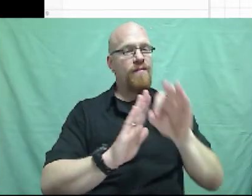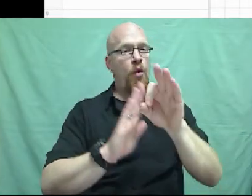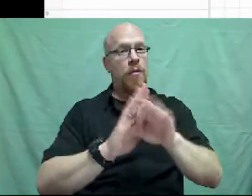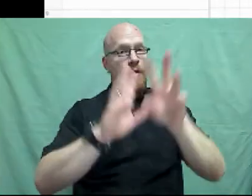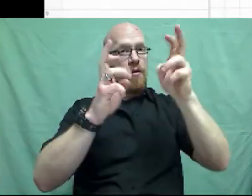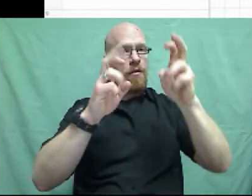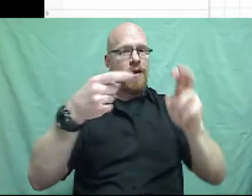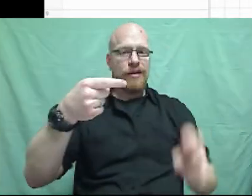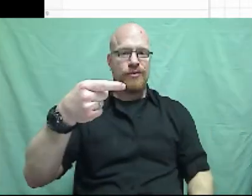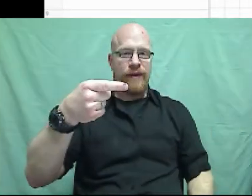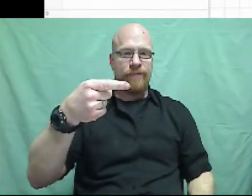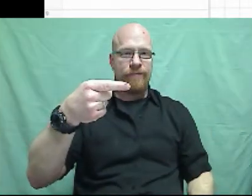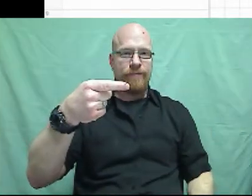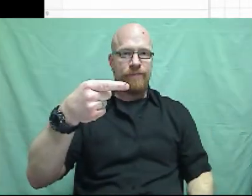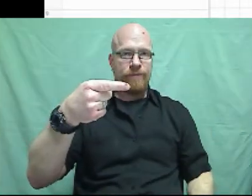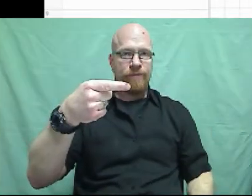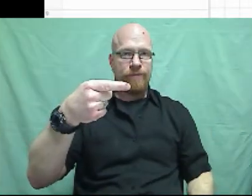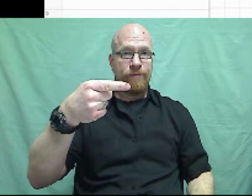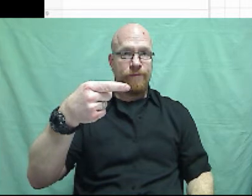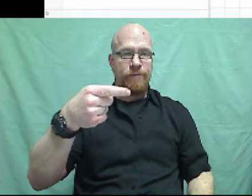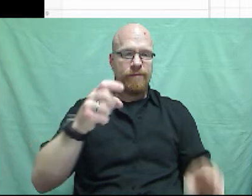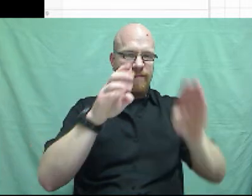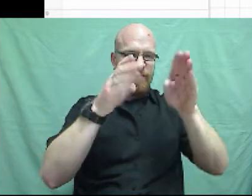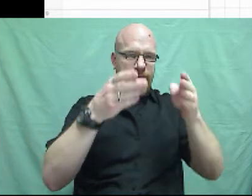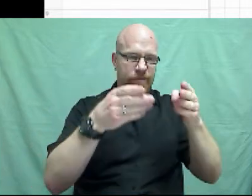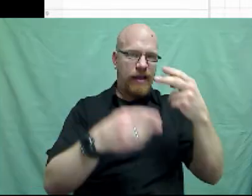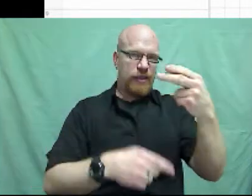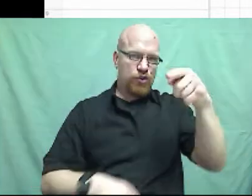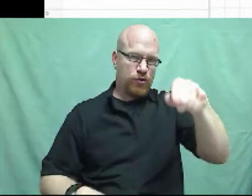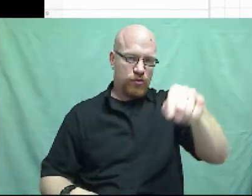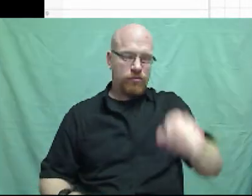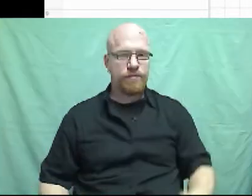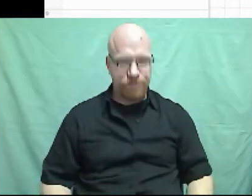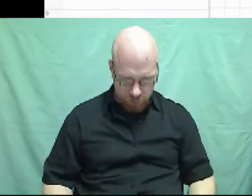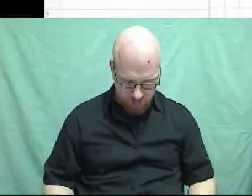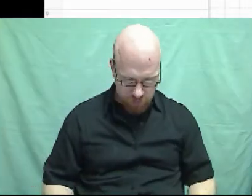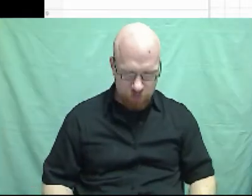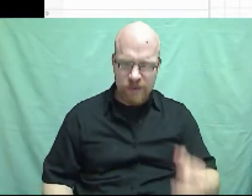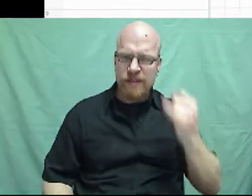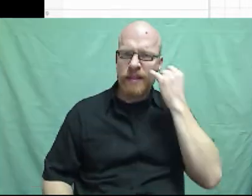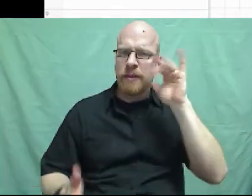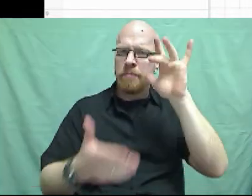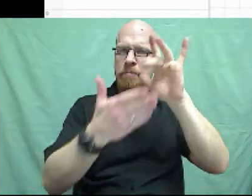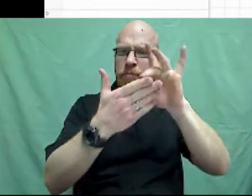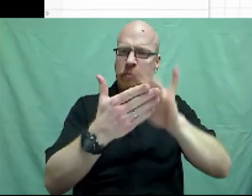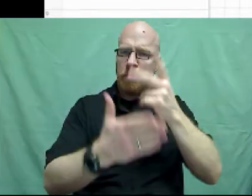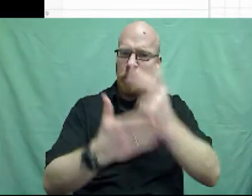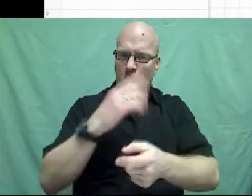same graph. I just wanted to show that how it all works out.